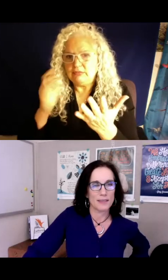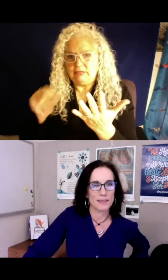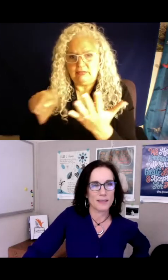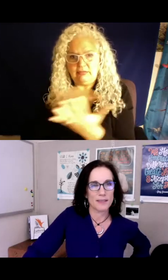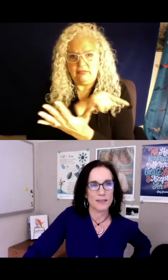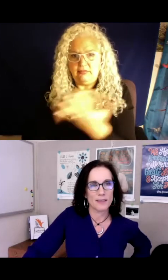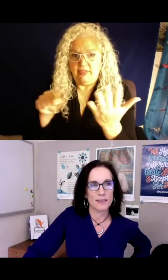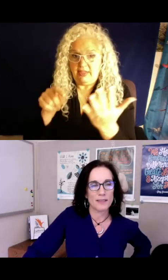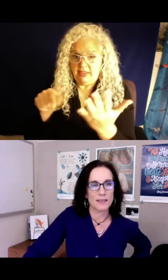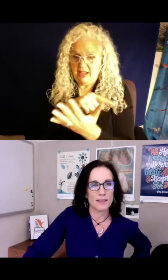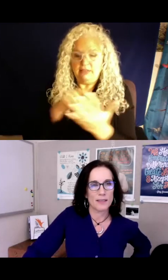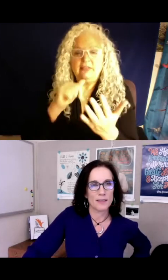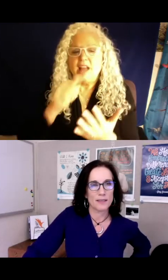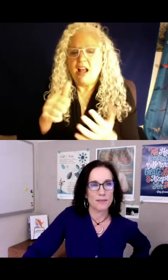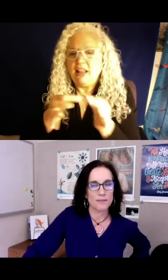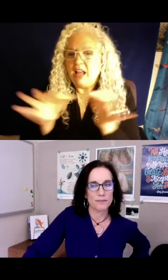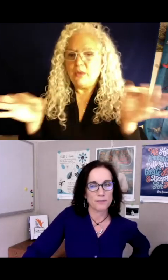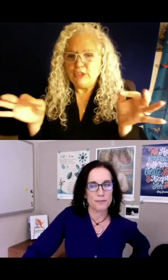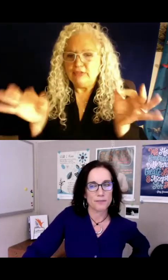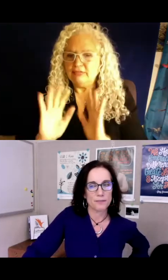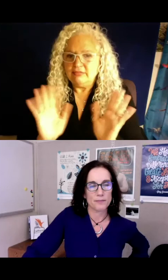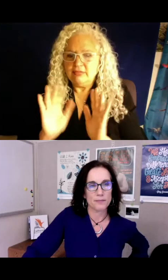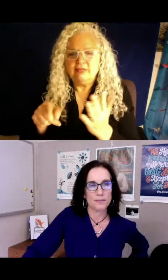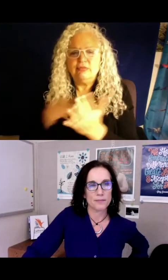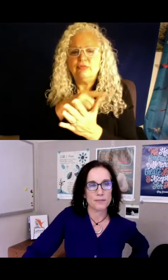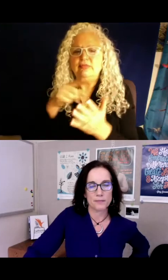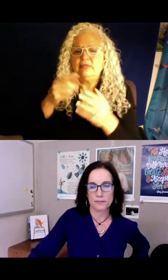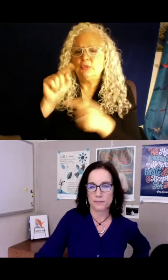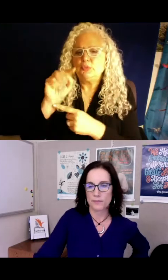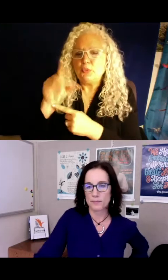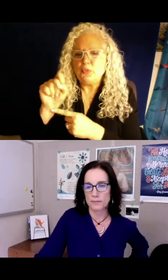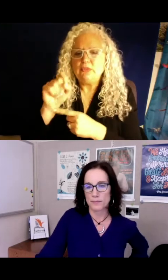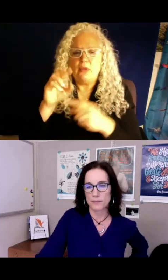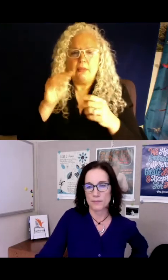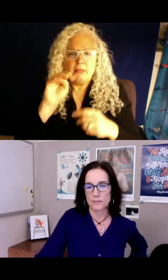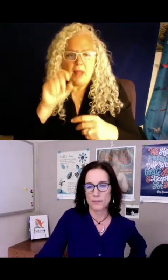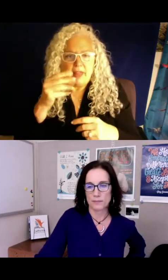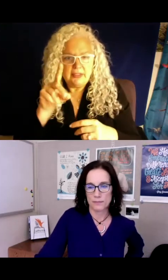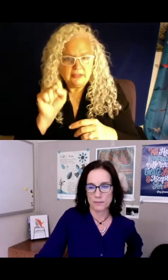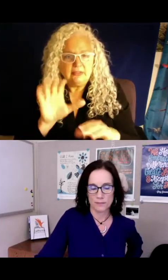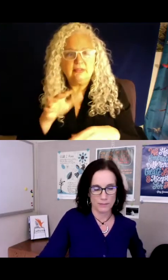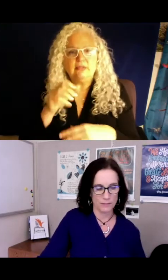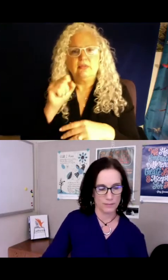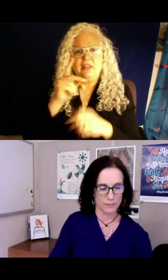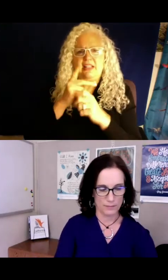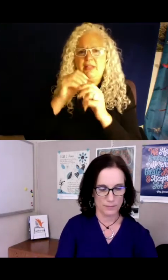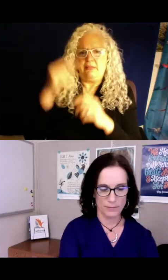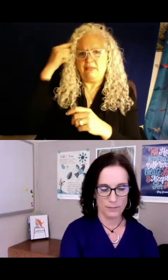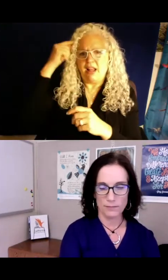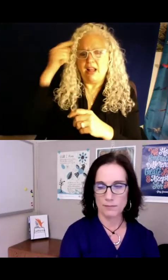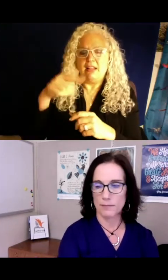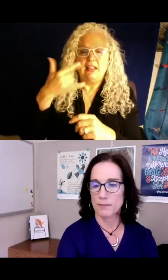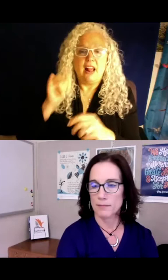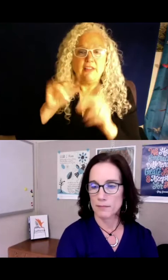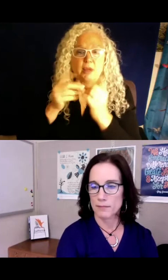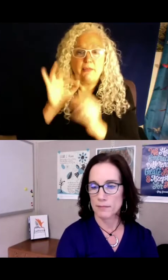we'll see in the, and you'll see those modes of communication. Now, those modes are not considered language. Those are tools and modes